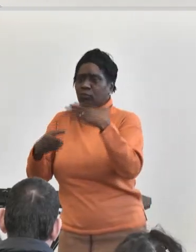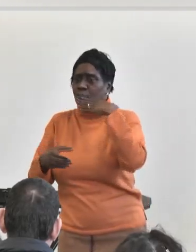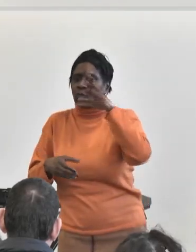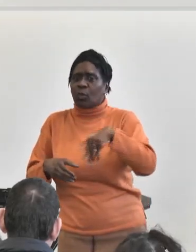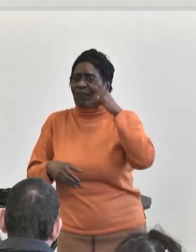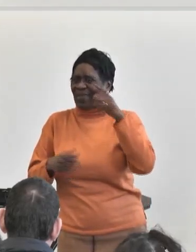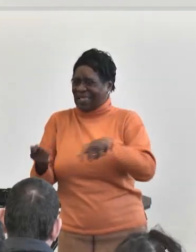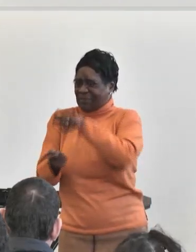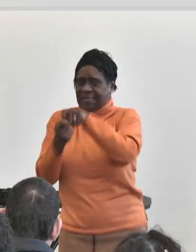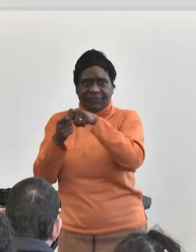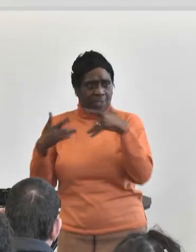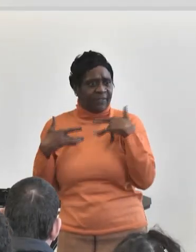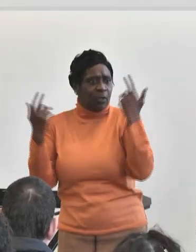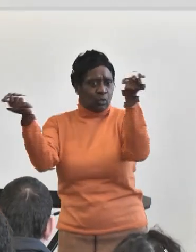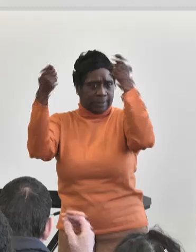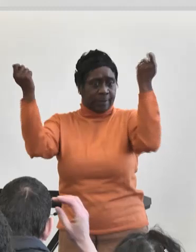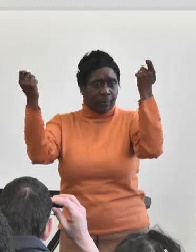for that particular feast.